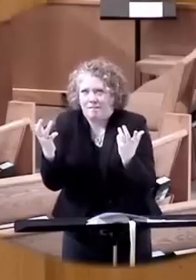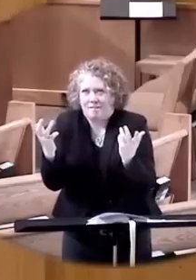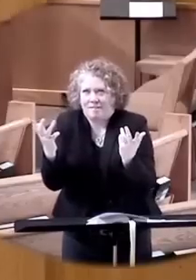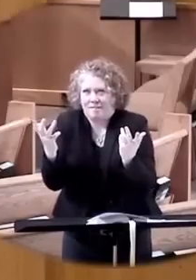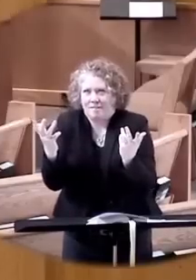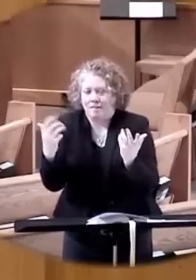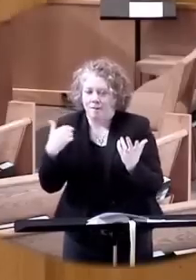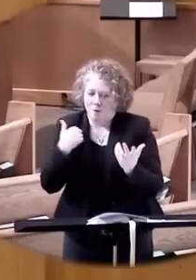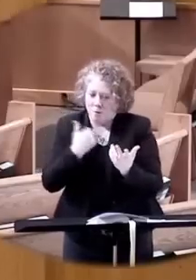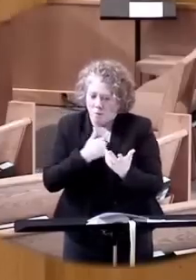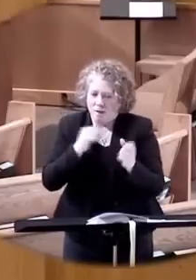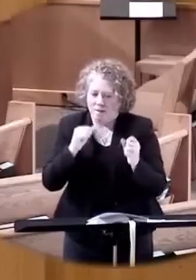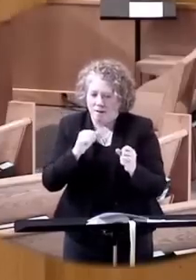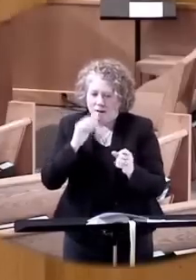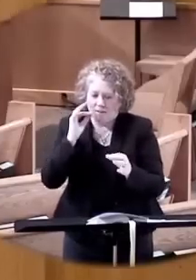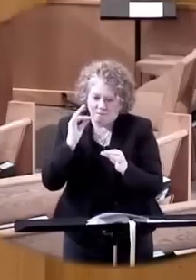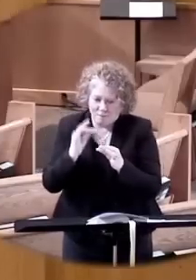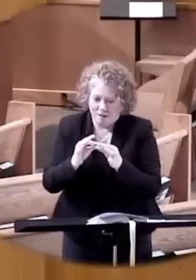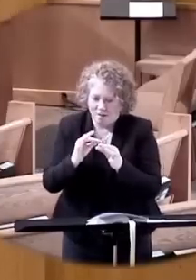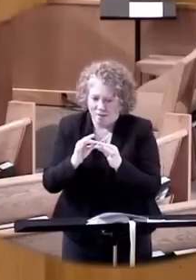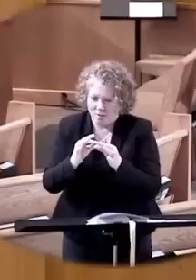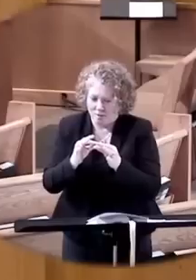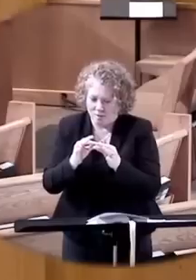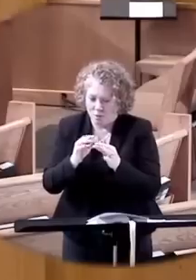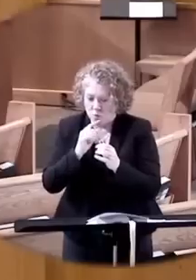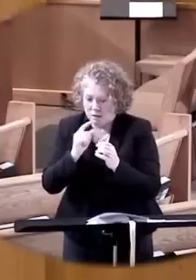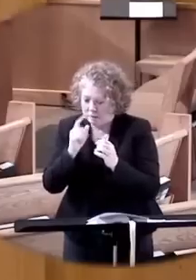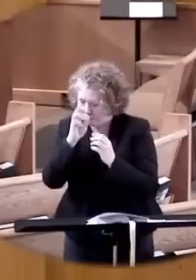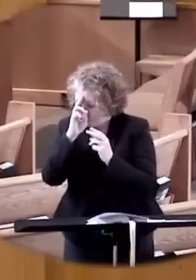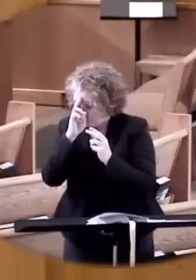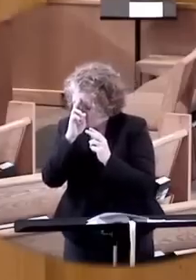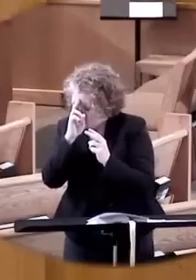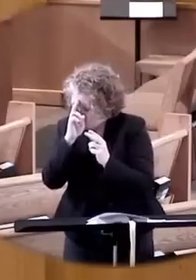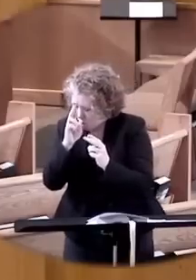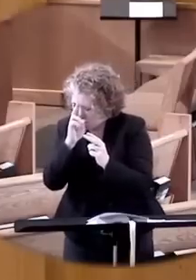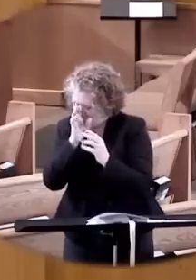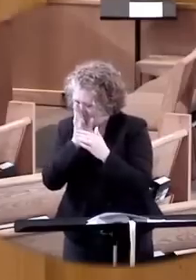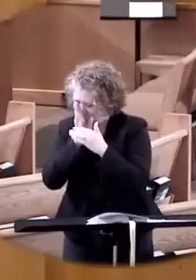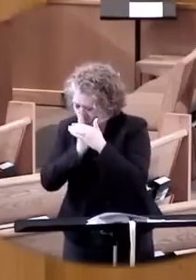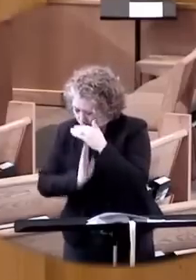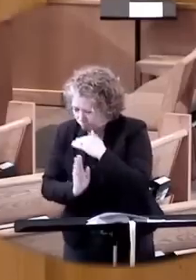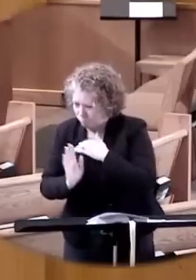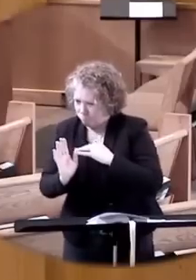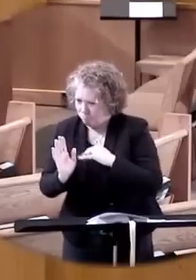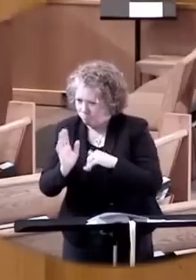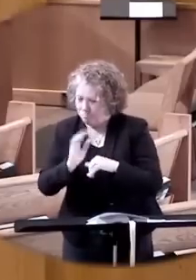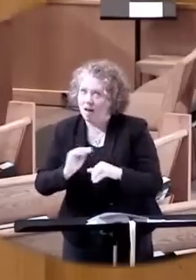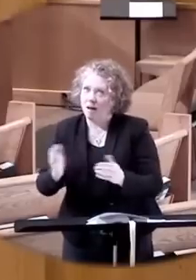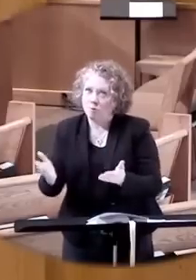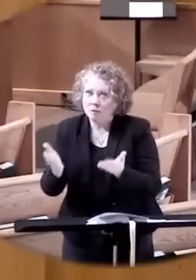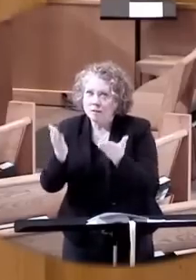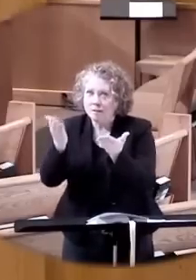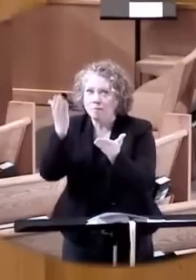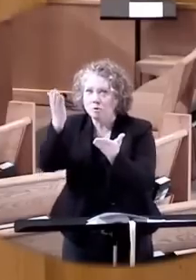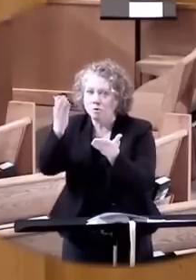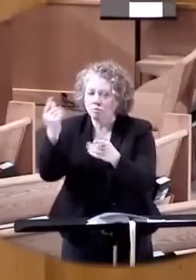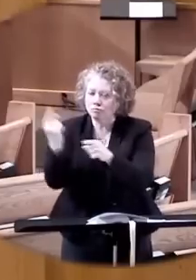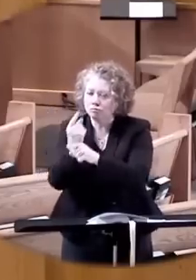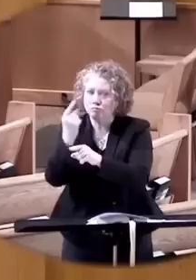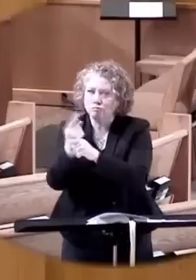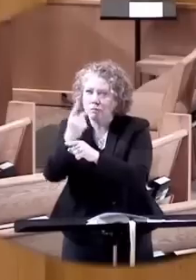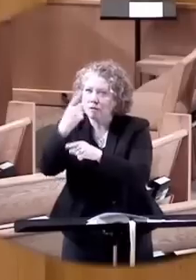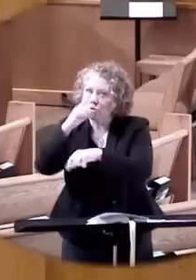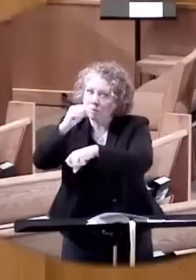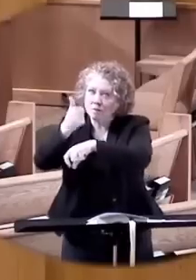may both faithfully revere them and present them to you as is fitting, for the salvation of all